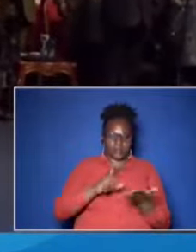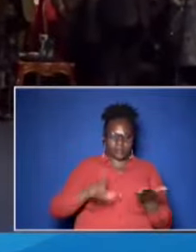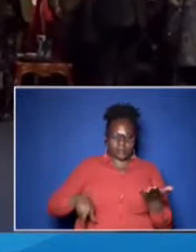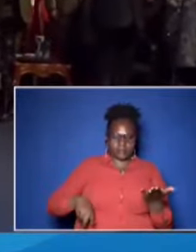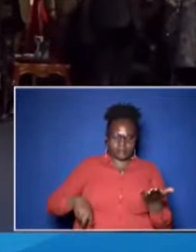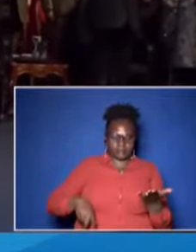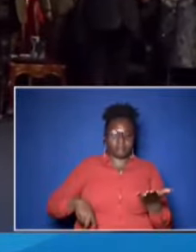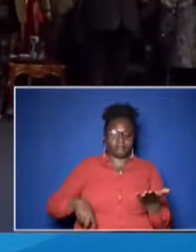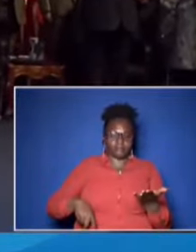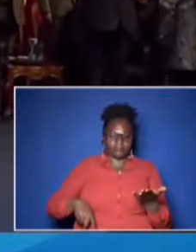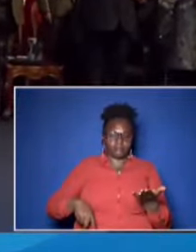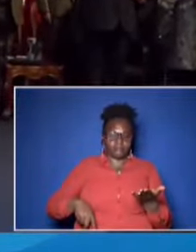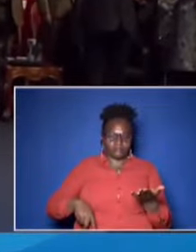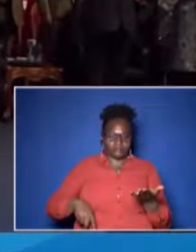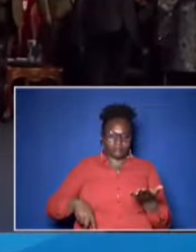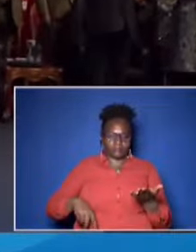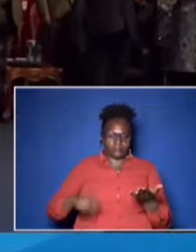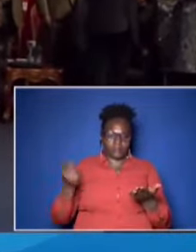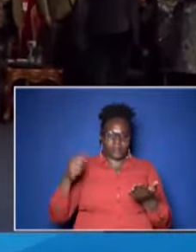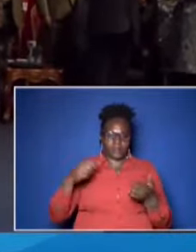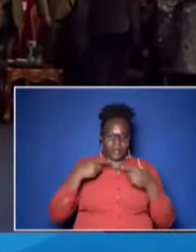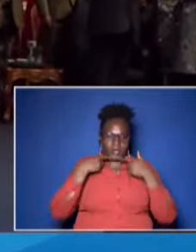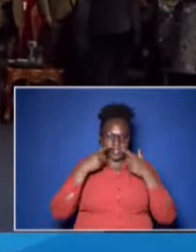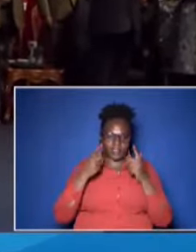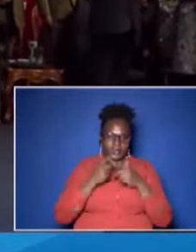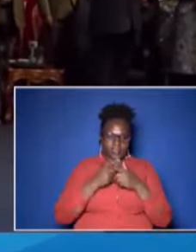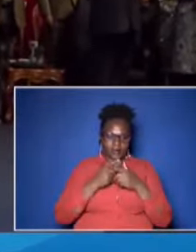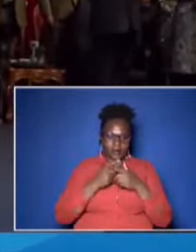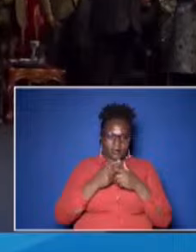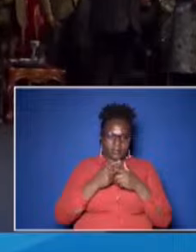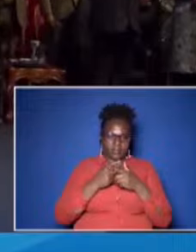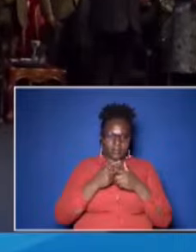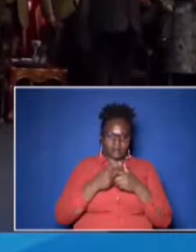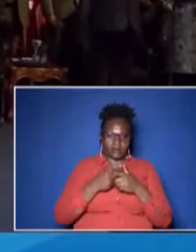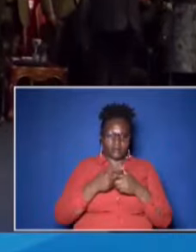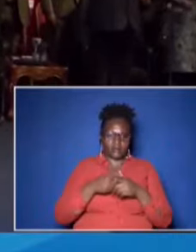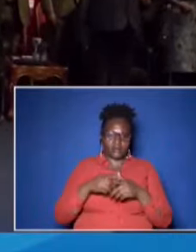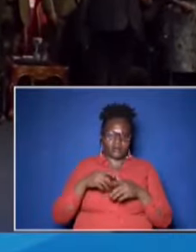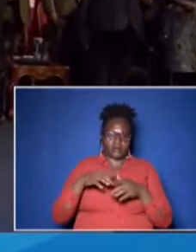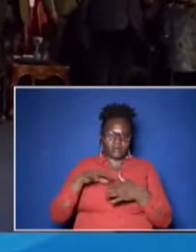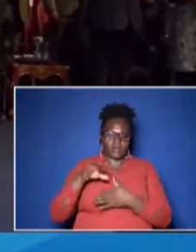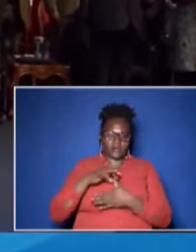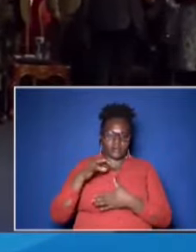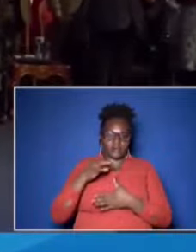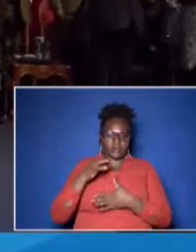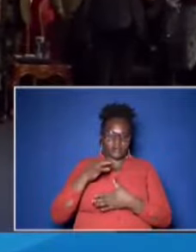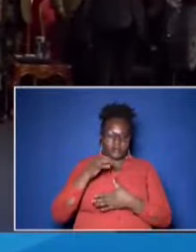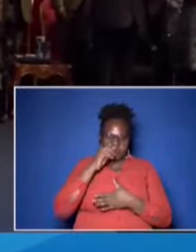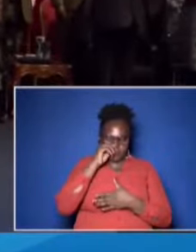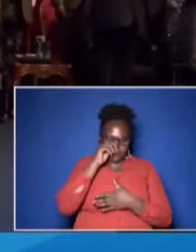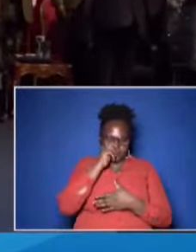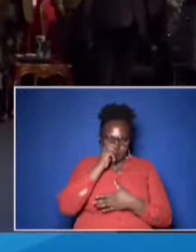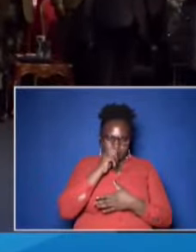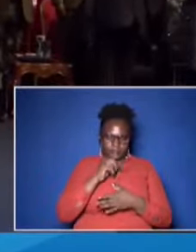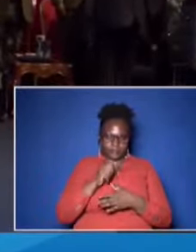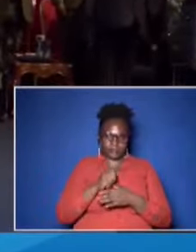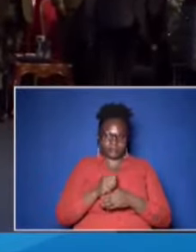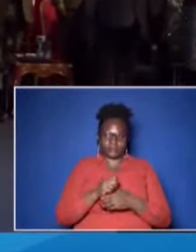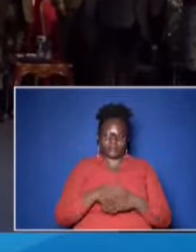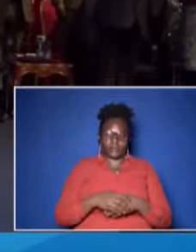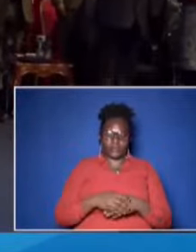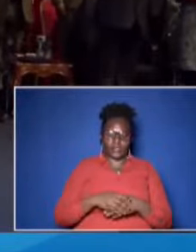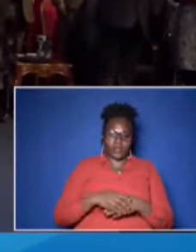Lord come and quench this thirsting in my soul Bread